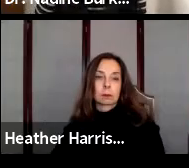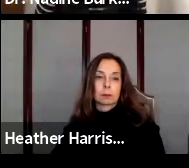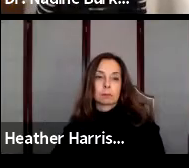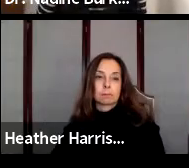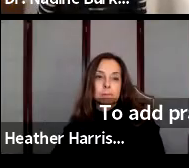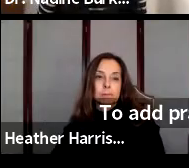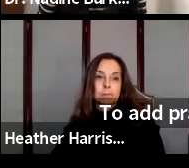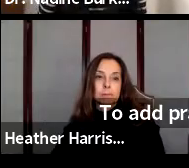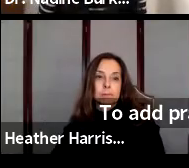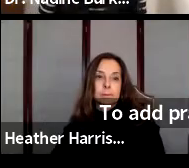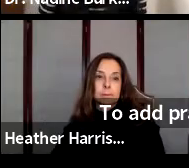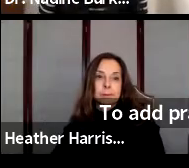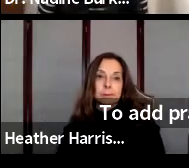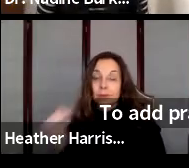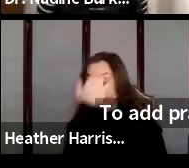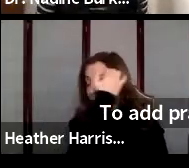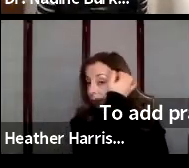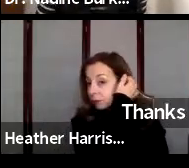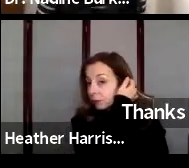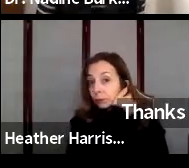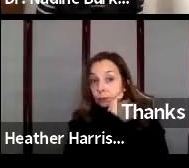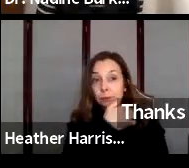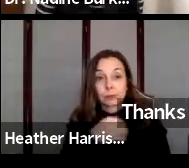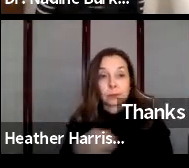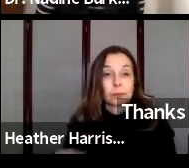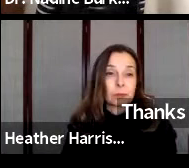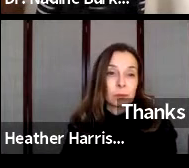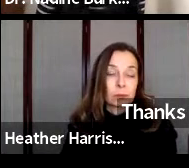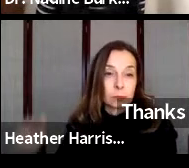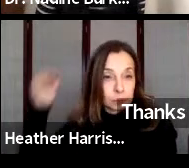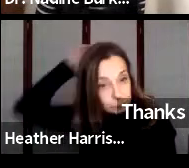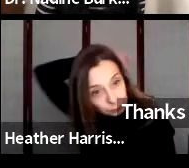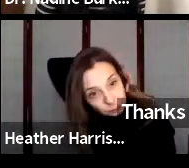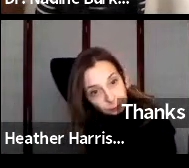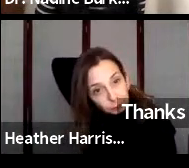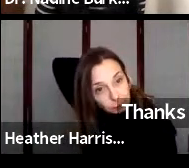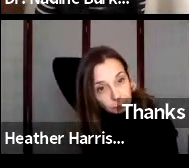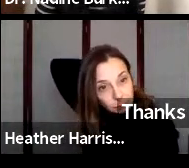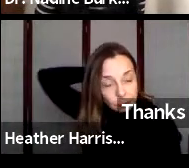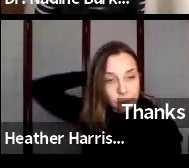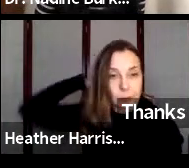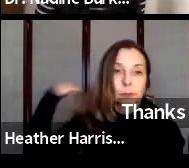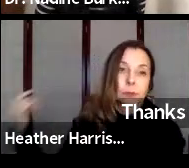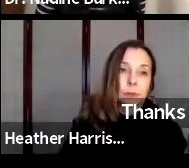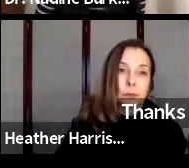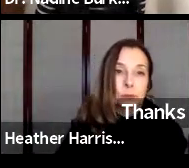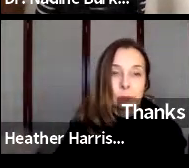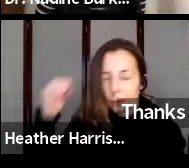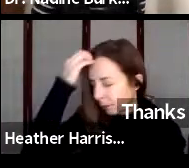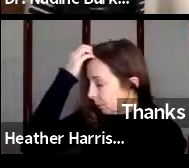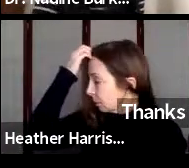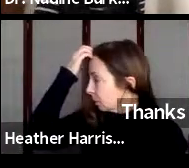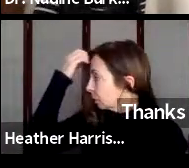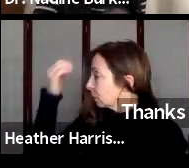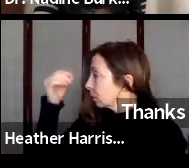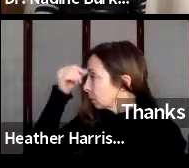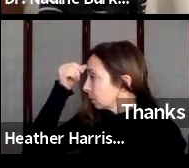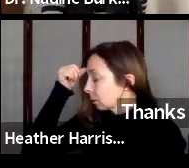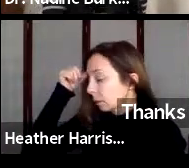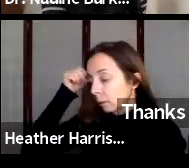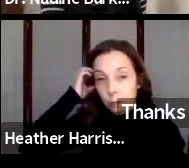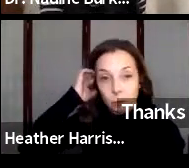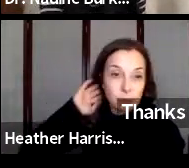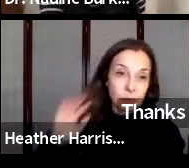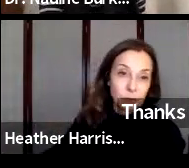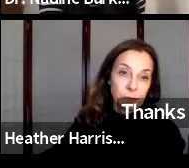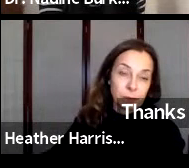had to implement in 2009 an H1N1 in a similar scenario from a local level. As mentioned, we do have at least